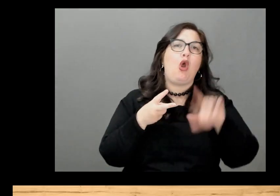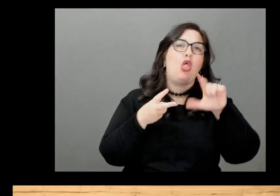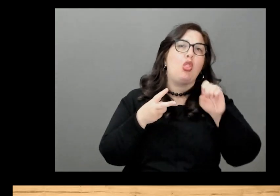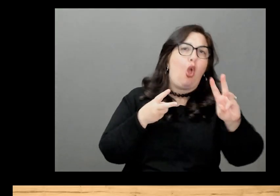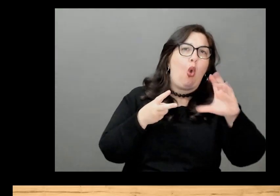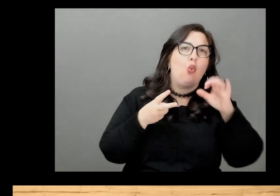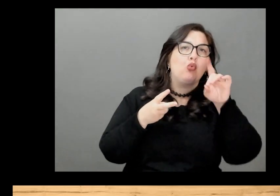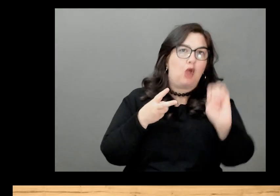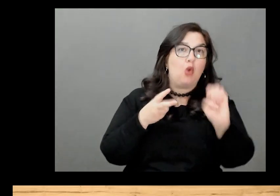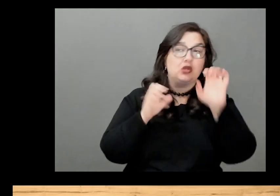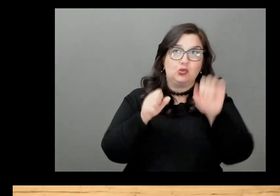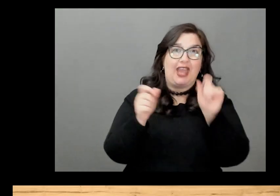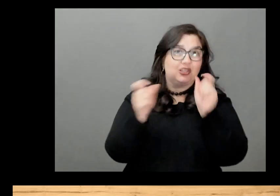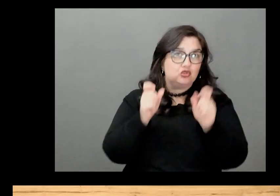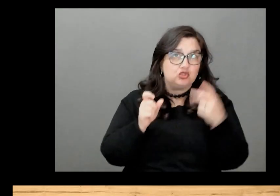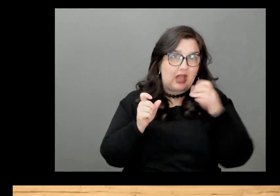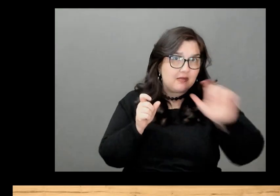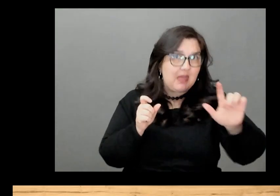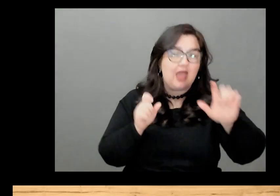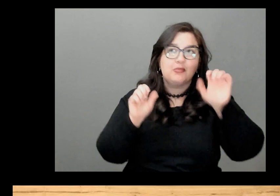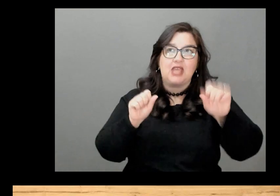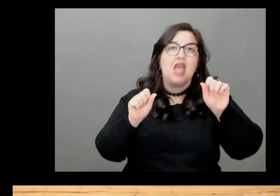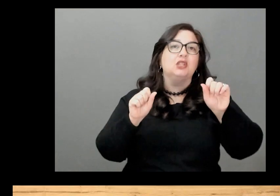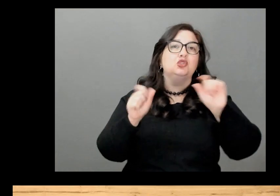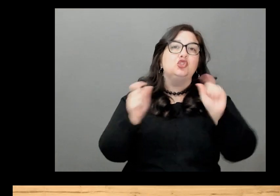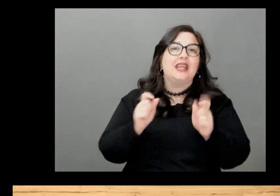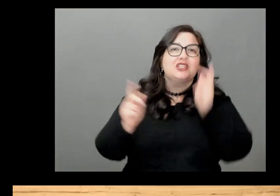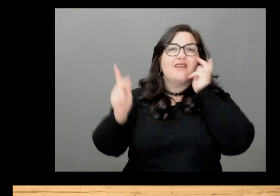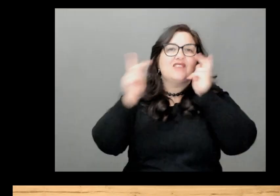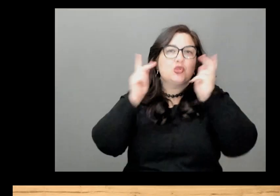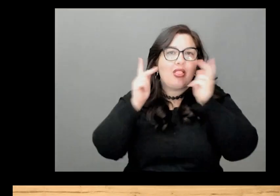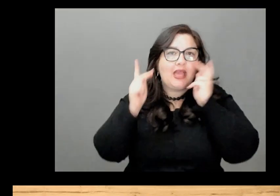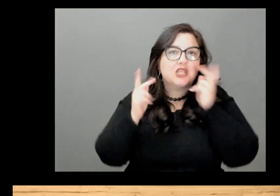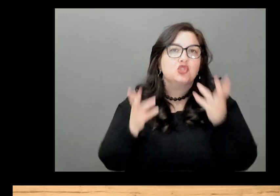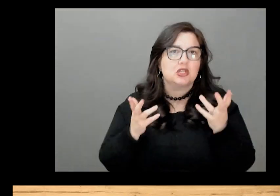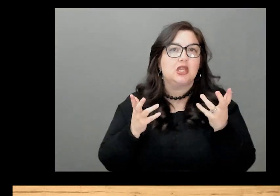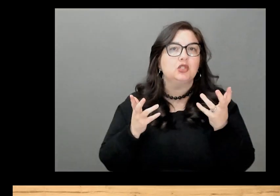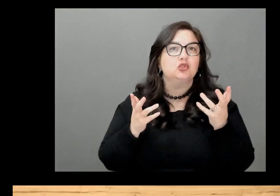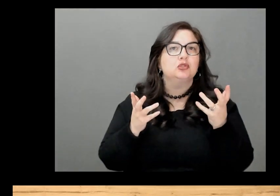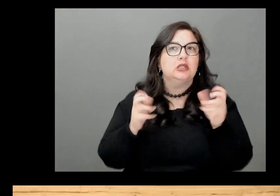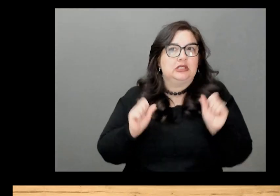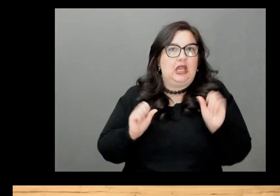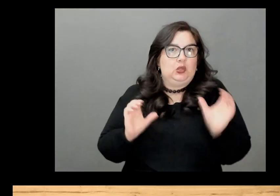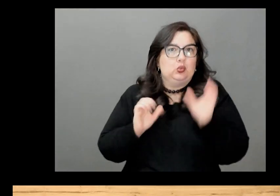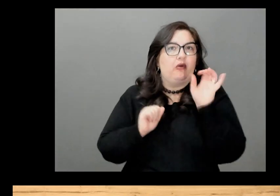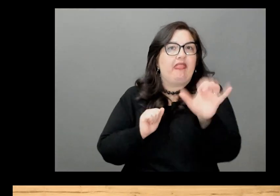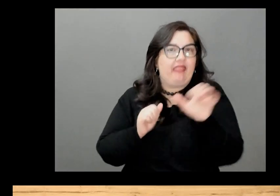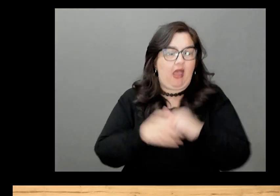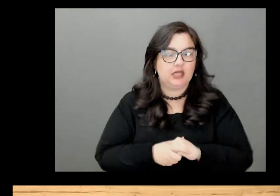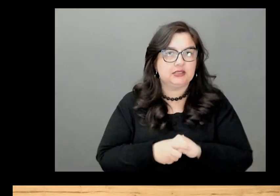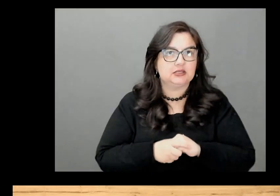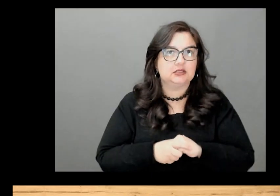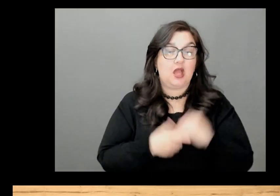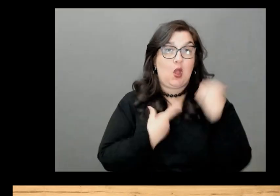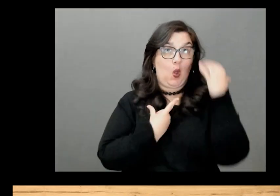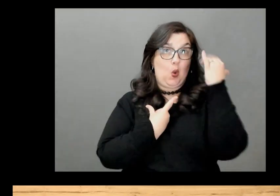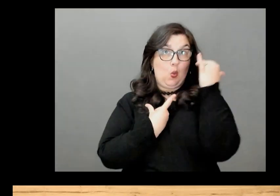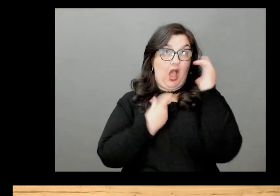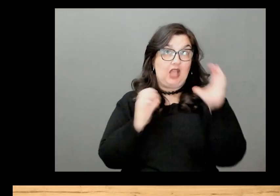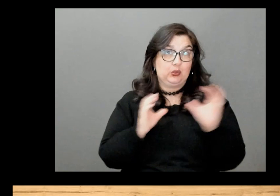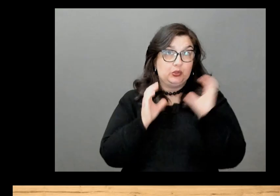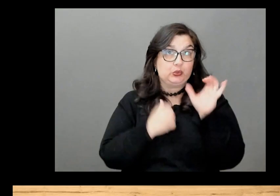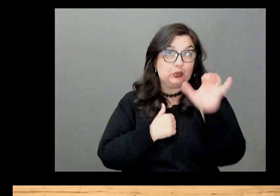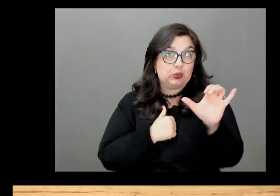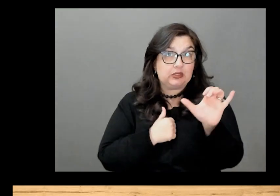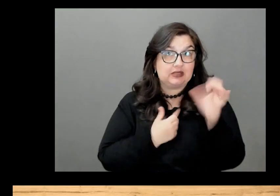panels and change the visualization in order to do that. Now, why did we do this? The reason why we